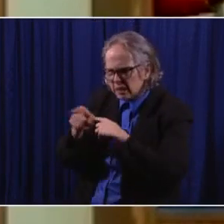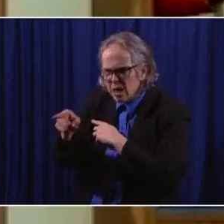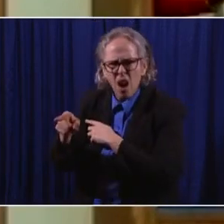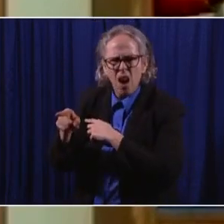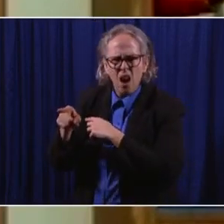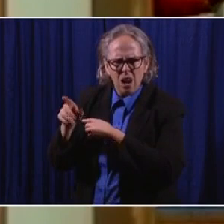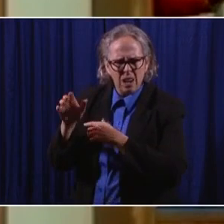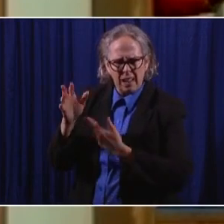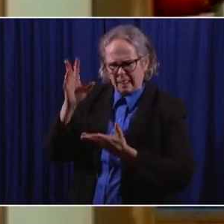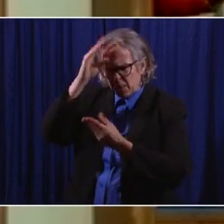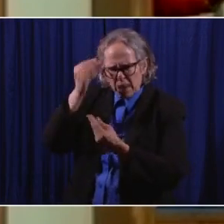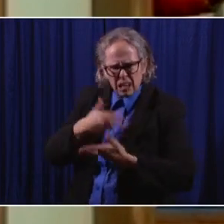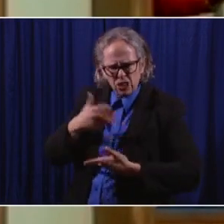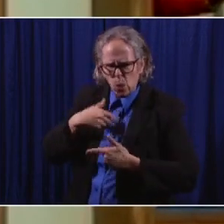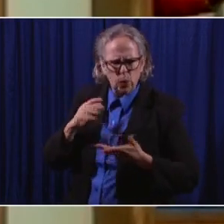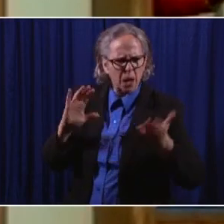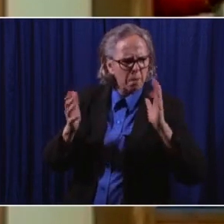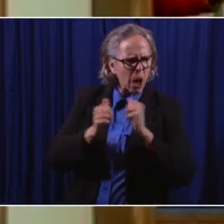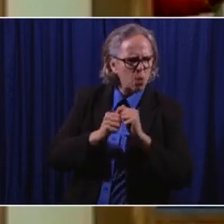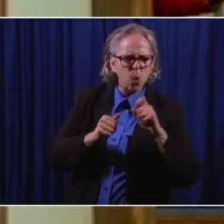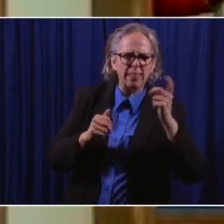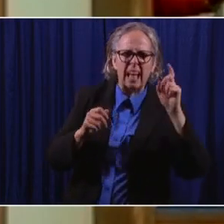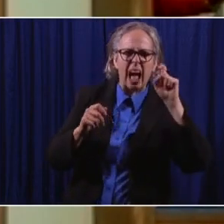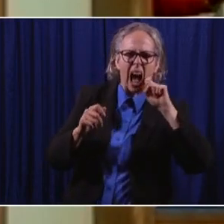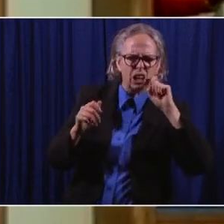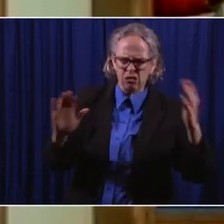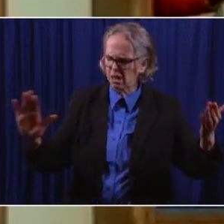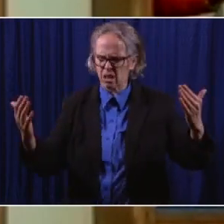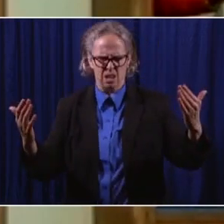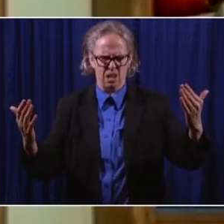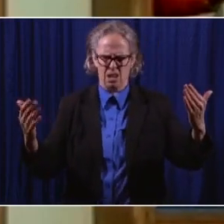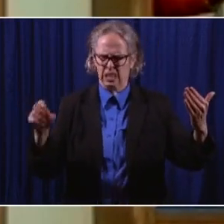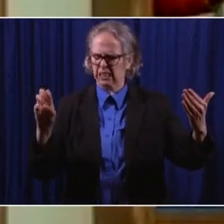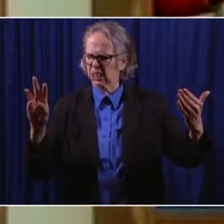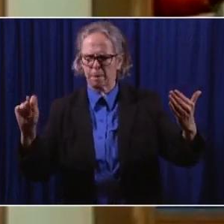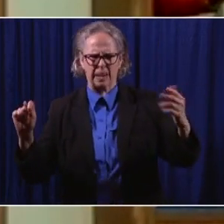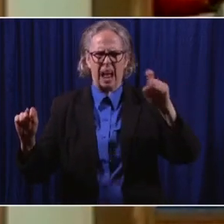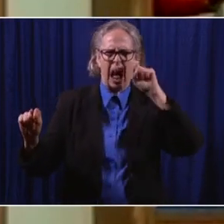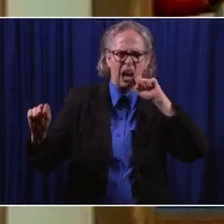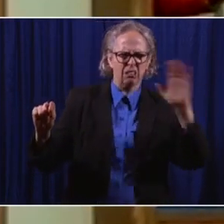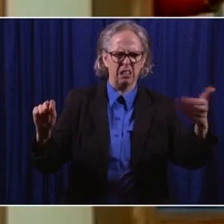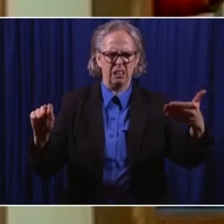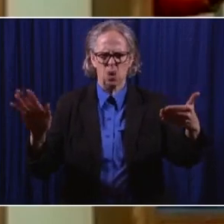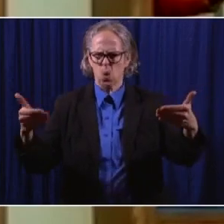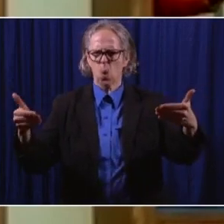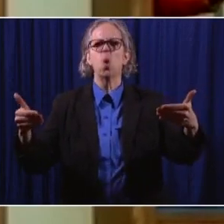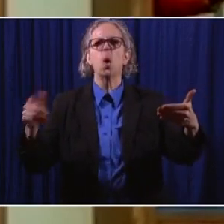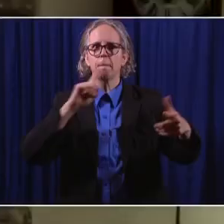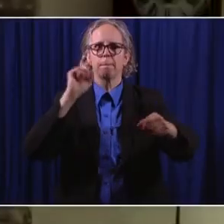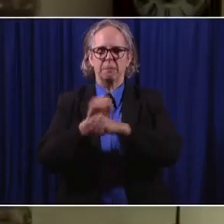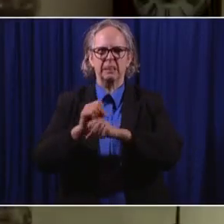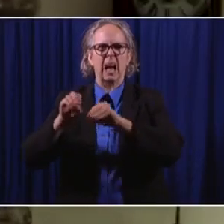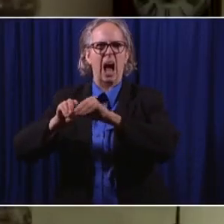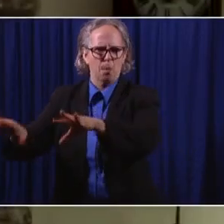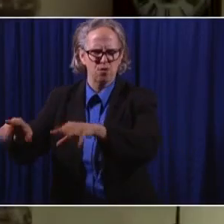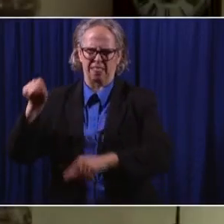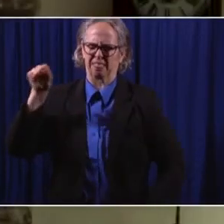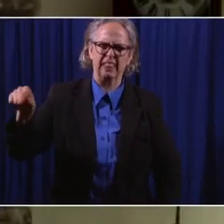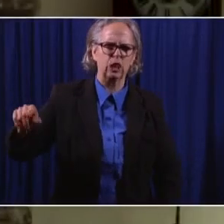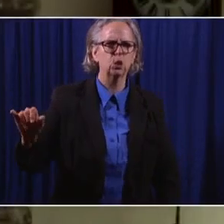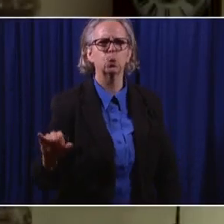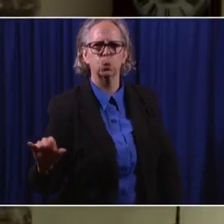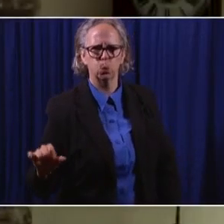the areas served by the plant in Akron, so they can better identify some of their hotspots and areas of concern. So I don't pretend